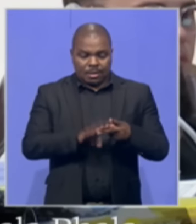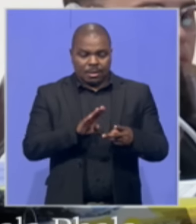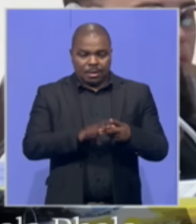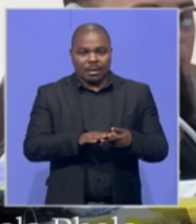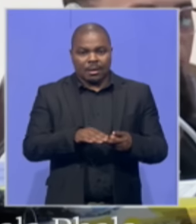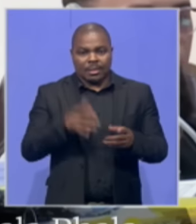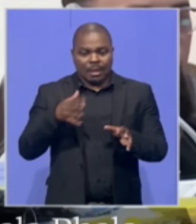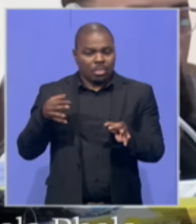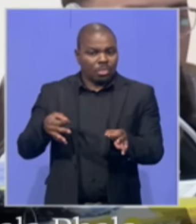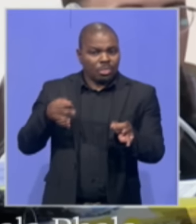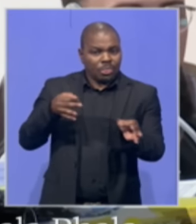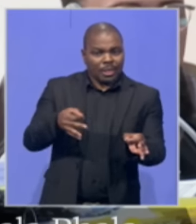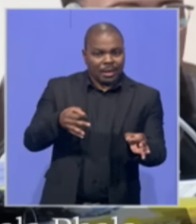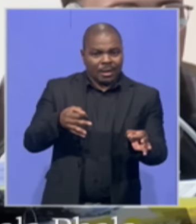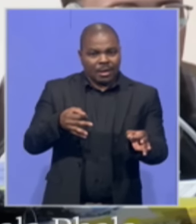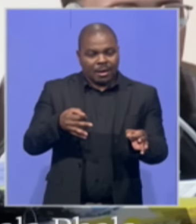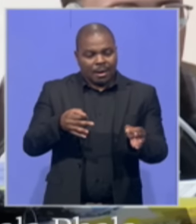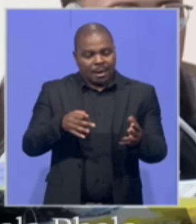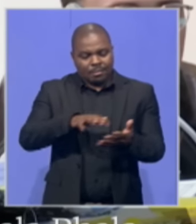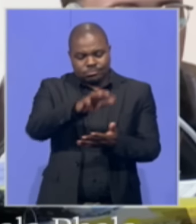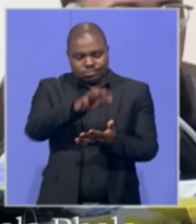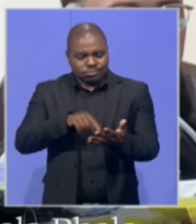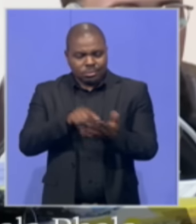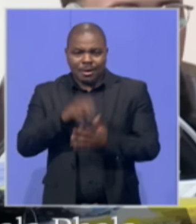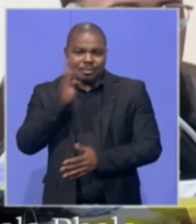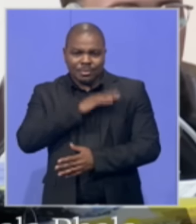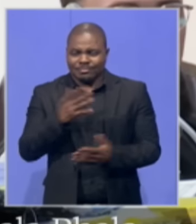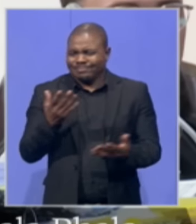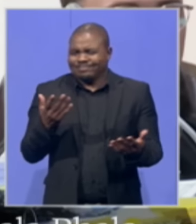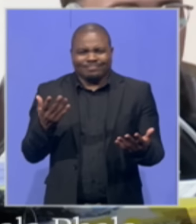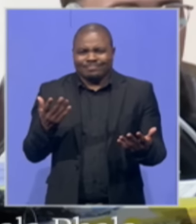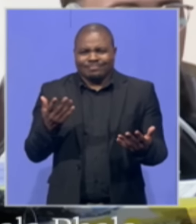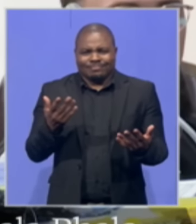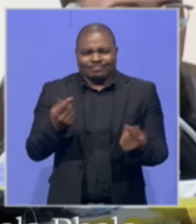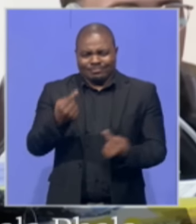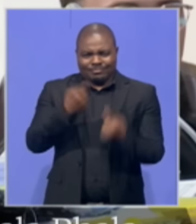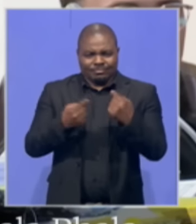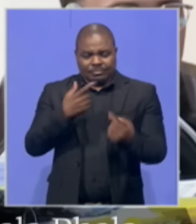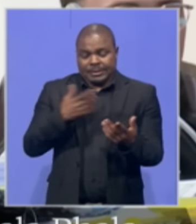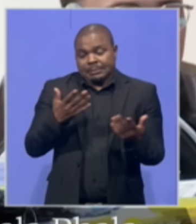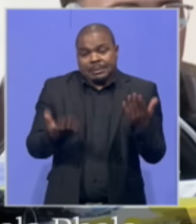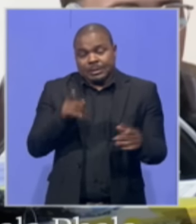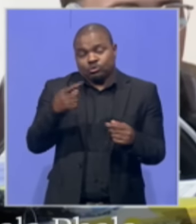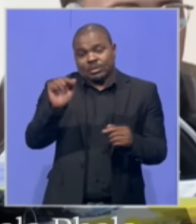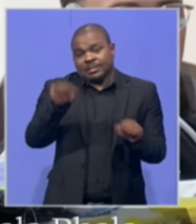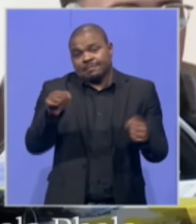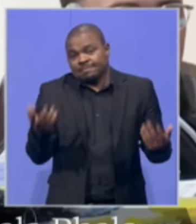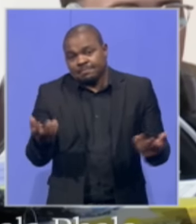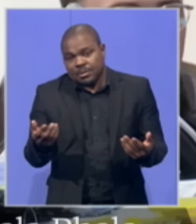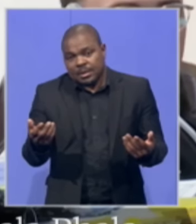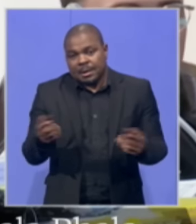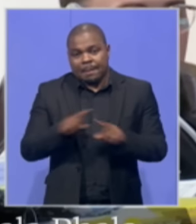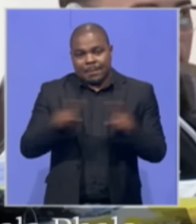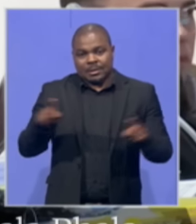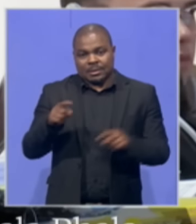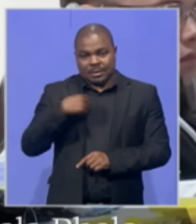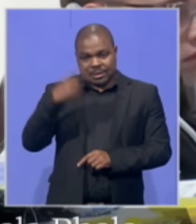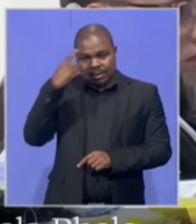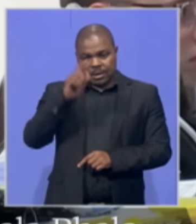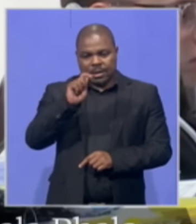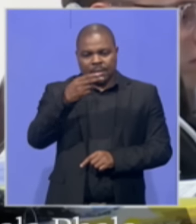delay is inadequately addressed in the affidavits, that criticism is perhaps well-founded. I don't think Justice Turon